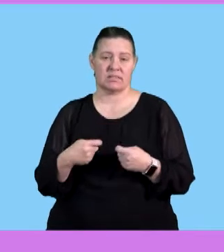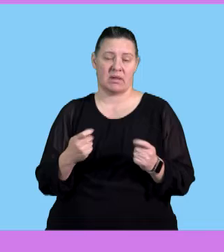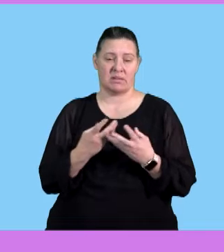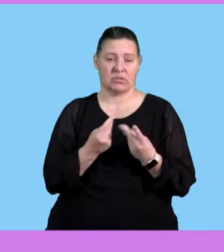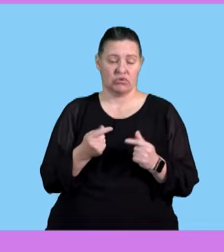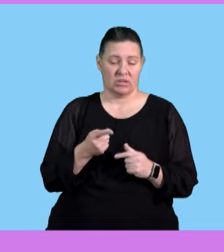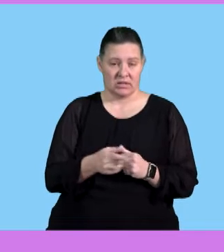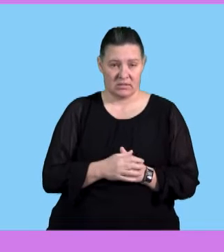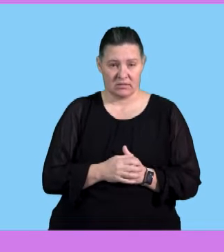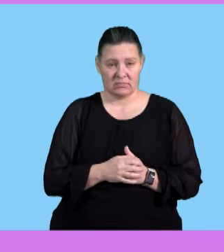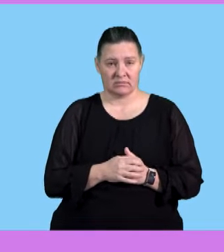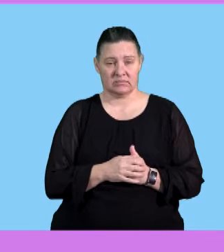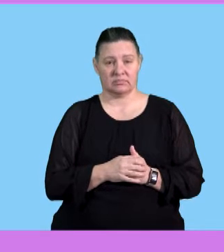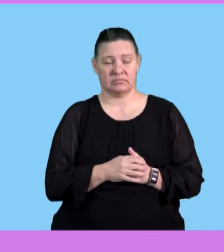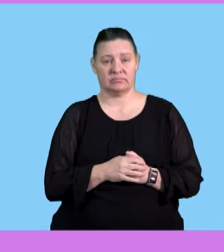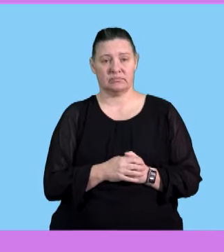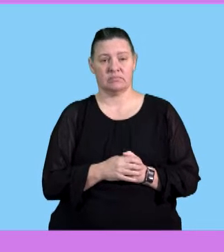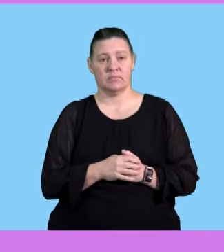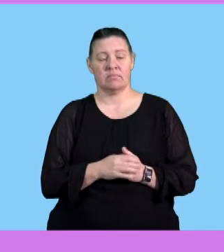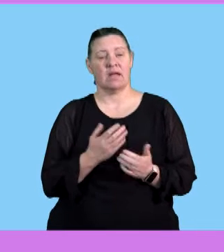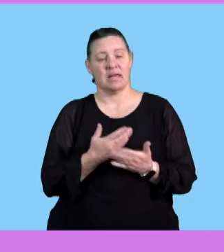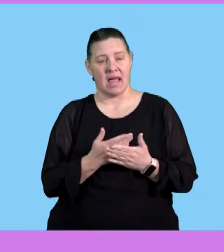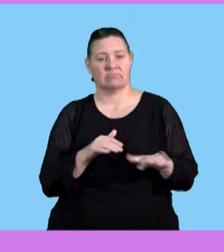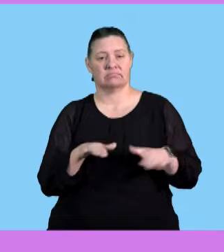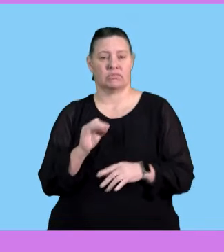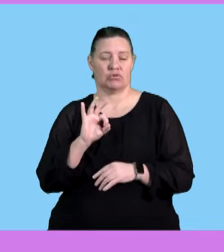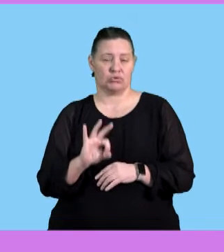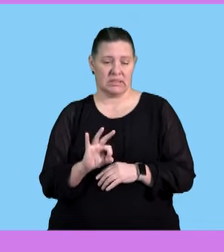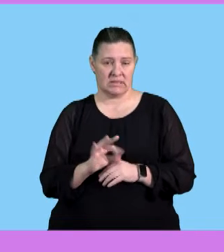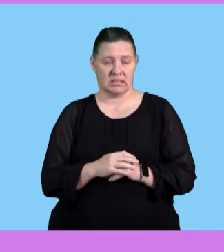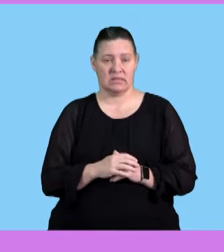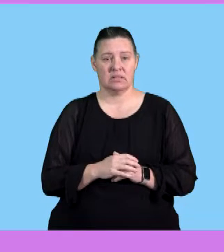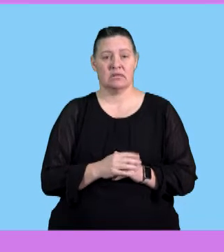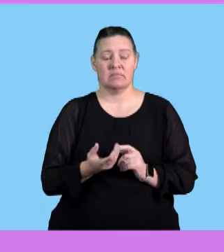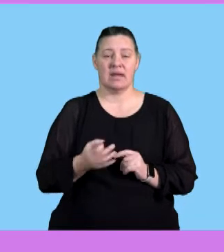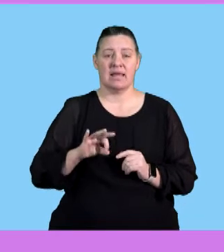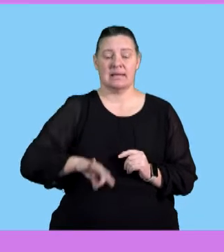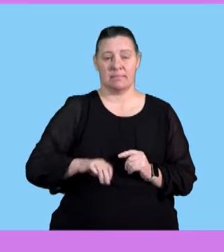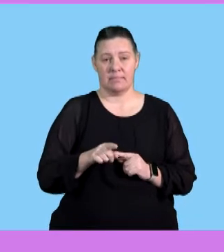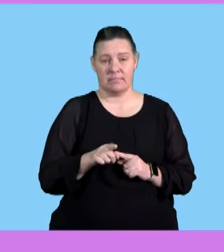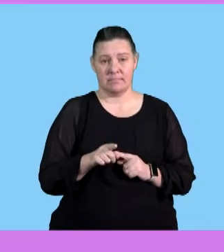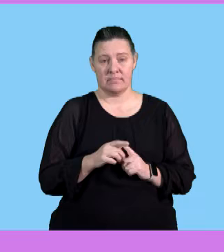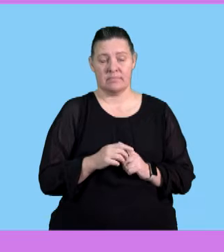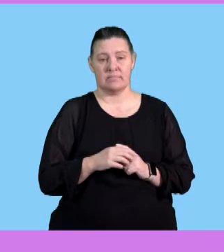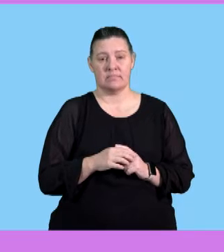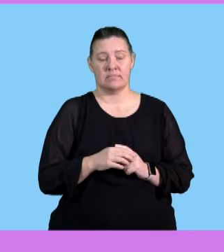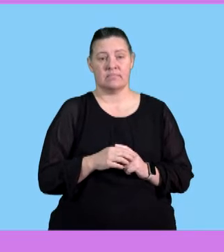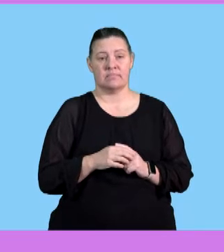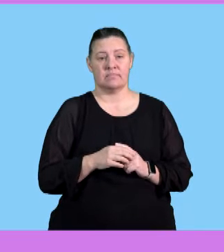2,500 Rand to spend on materials where she can make 3 dresses, and then her